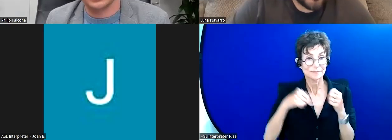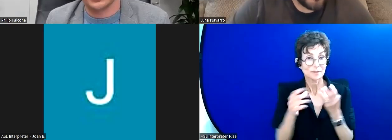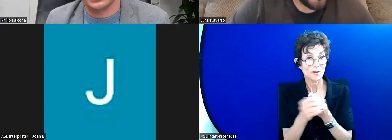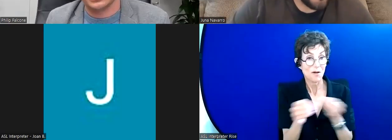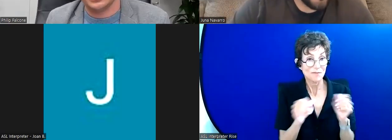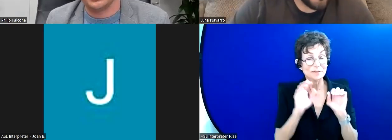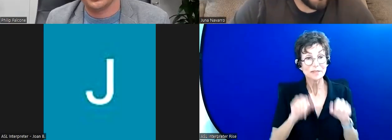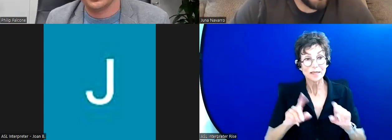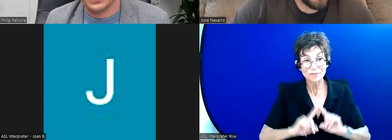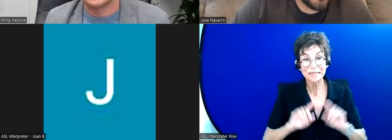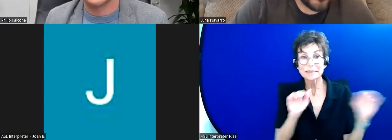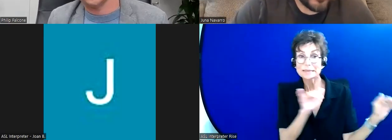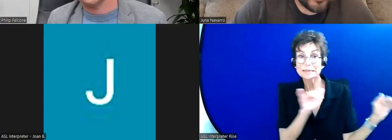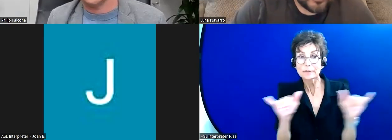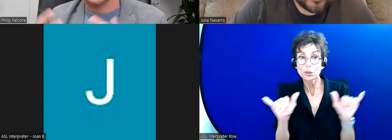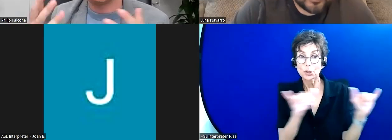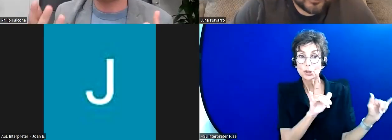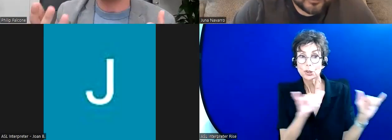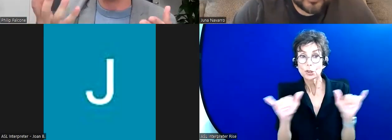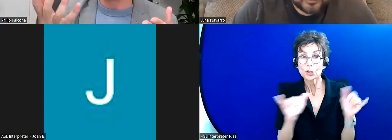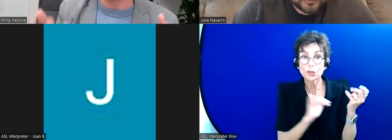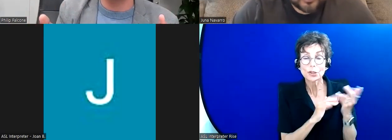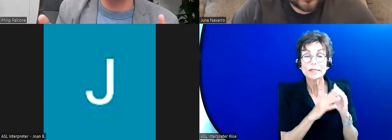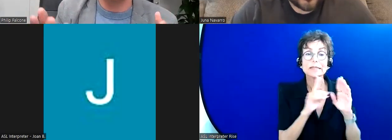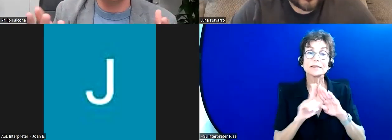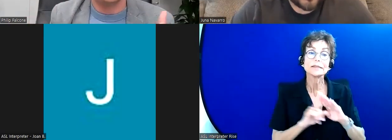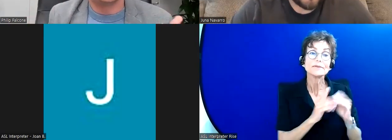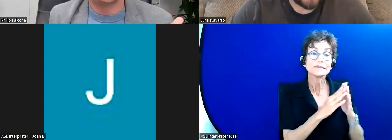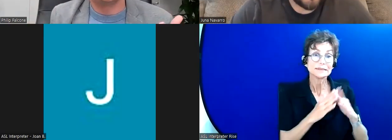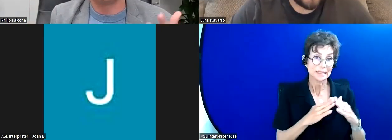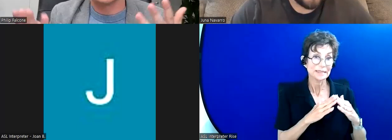across government entities, across cities. So,